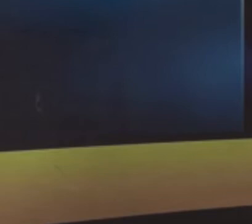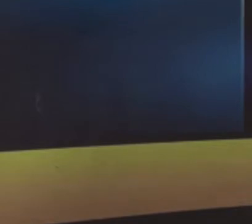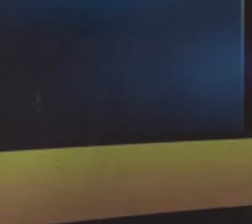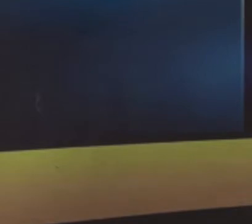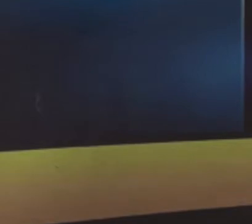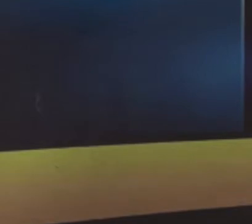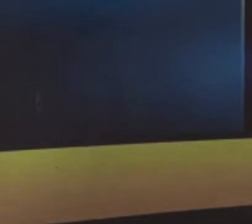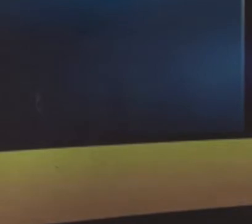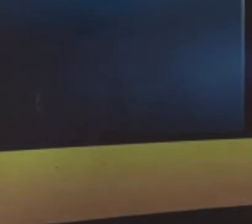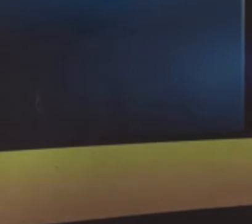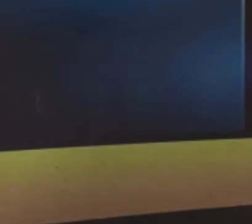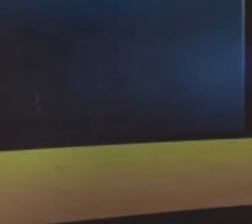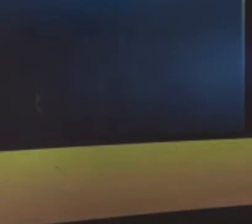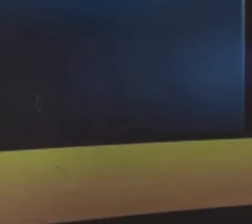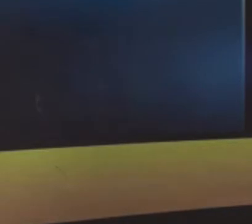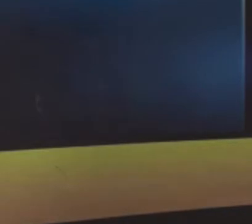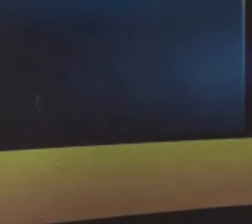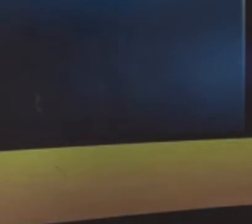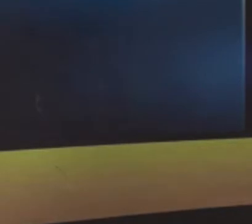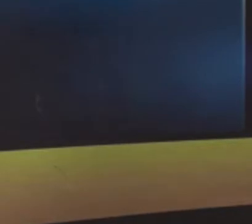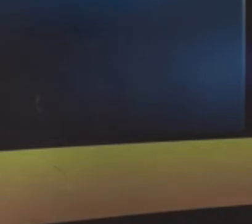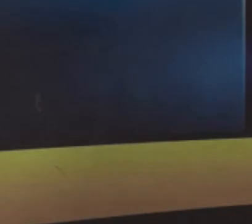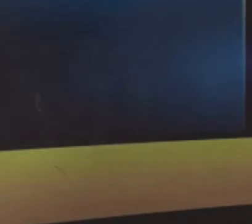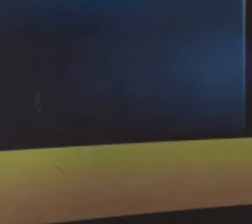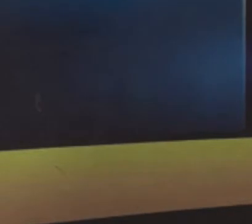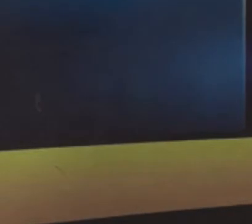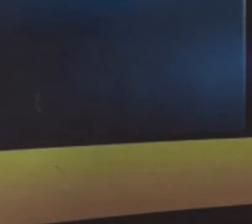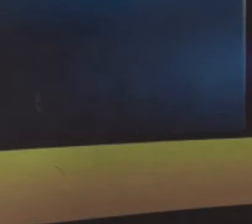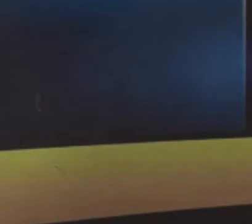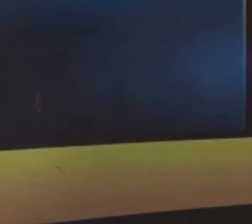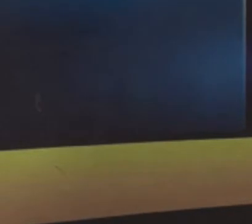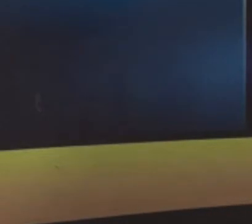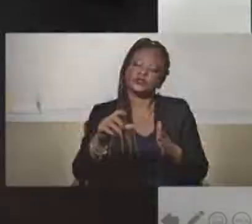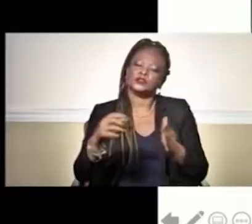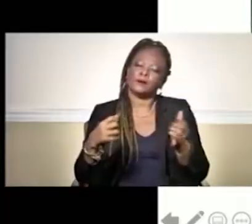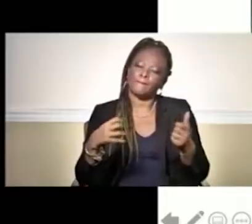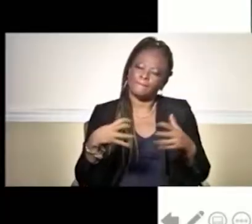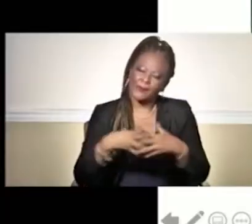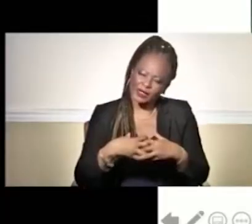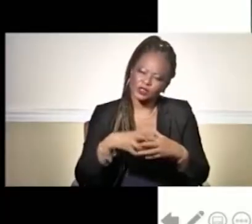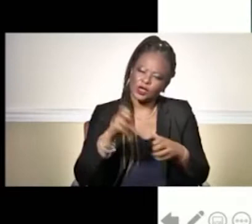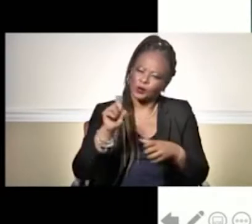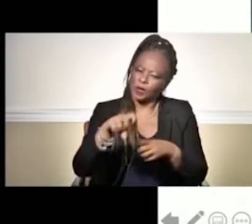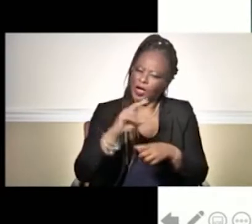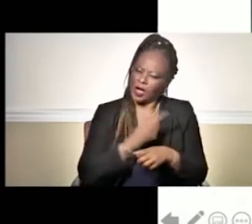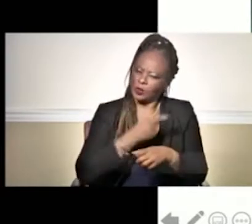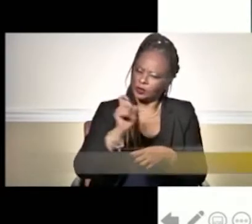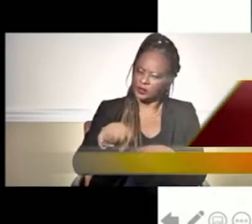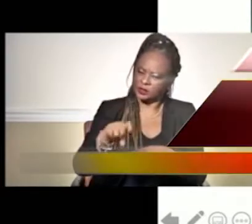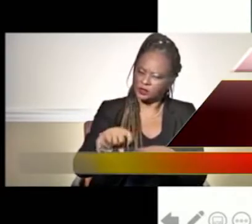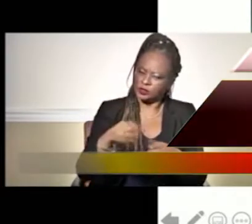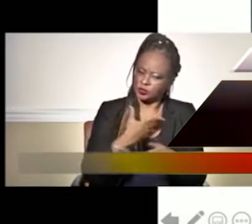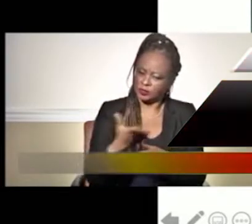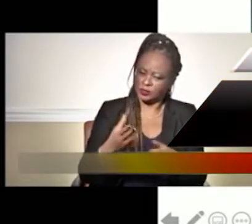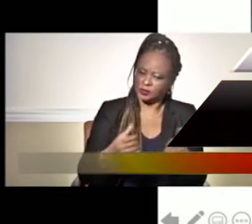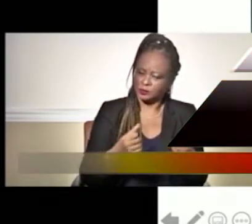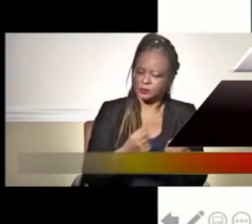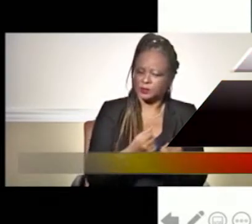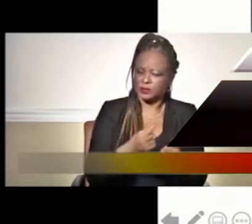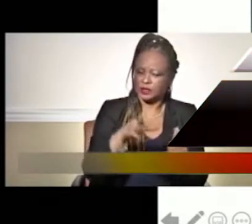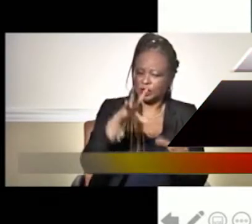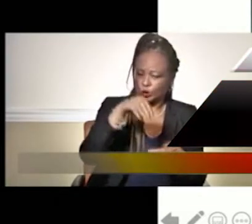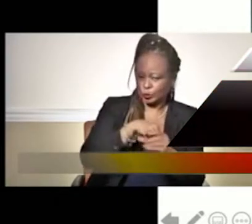clearly identify critical needs and resources suitable to match the needs of the Bahamas. The equipment and supplies